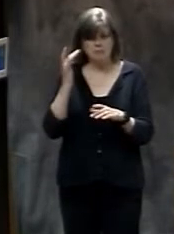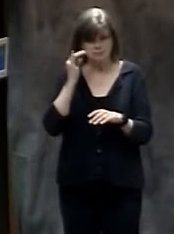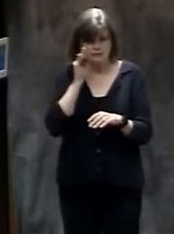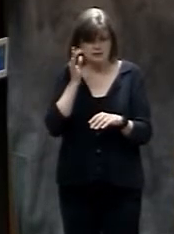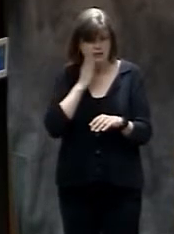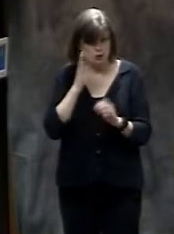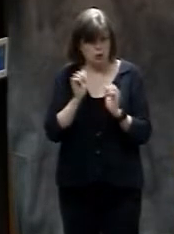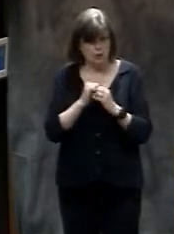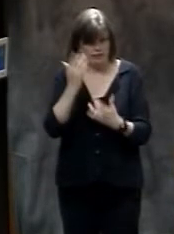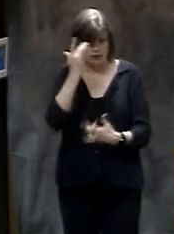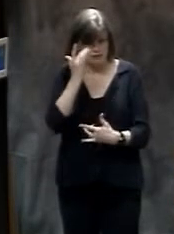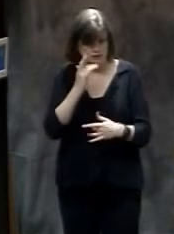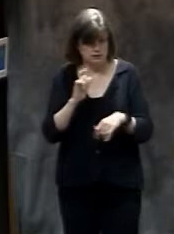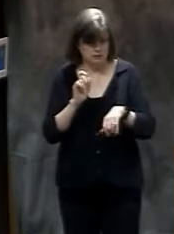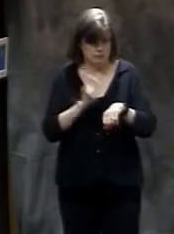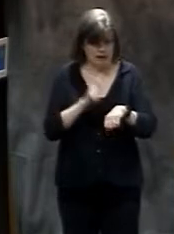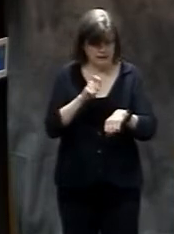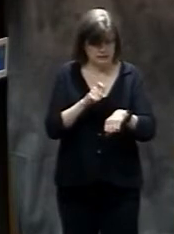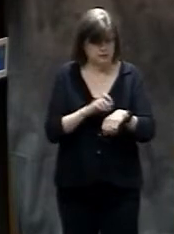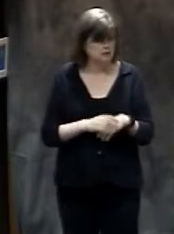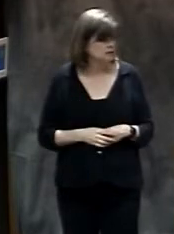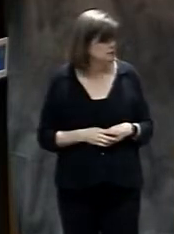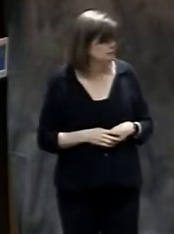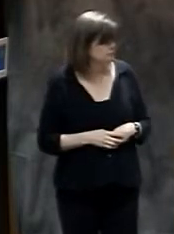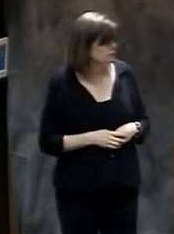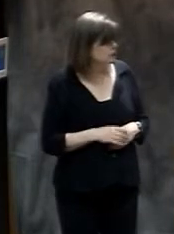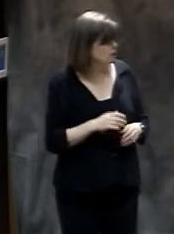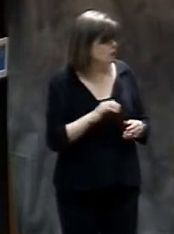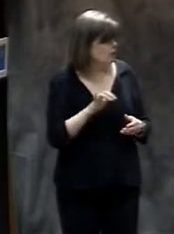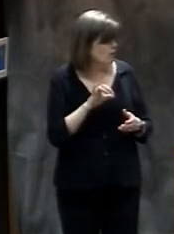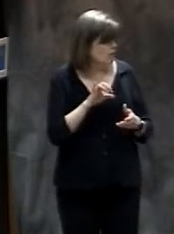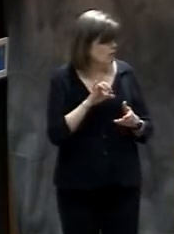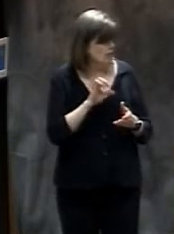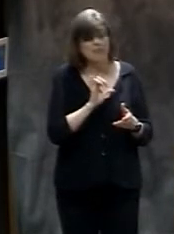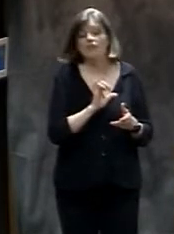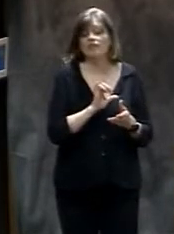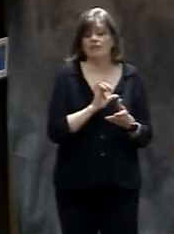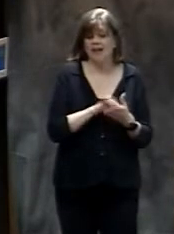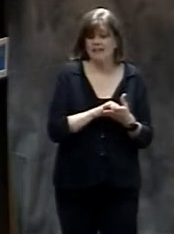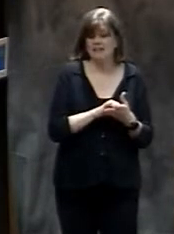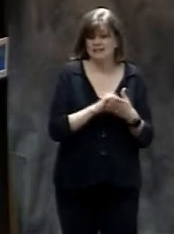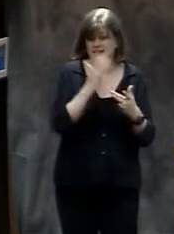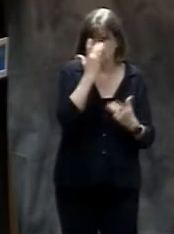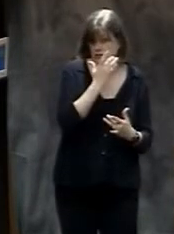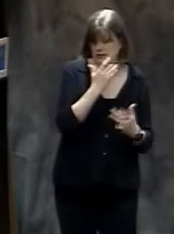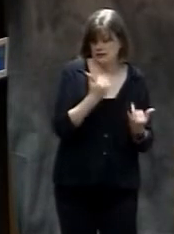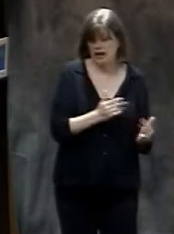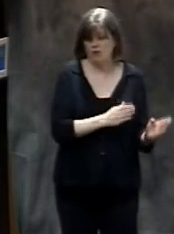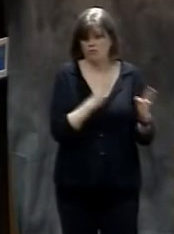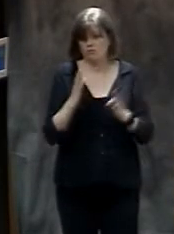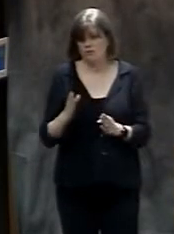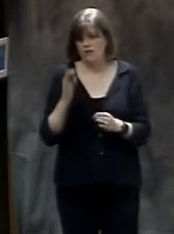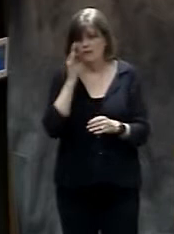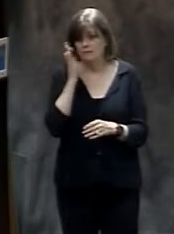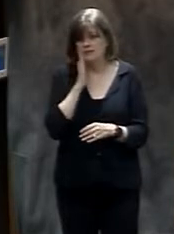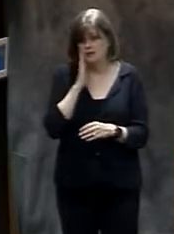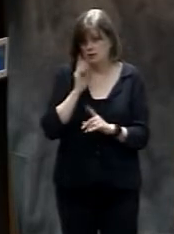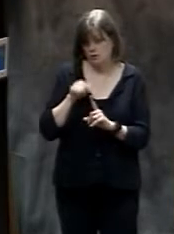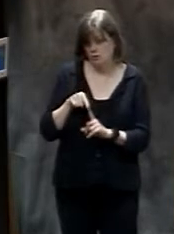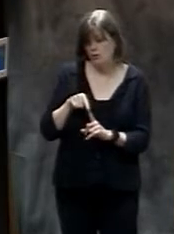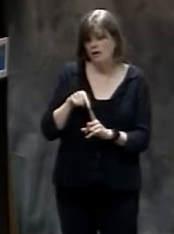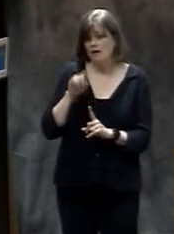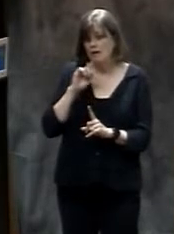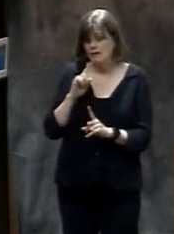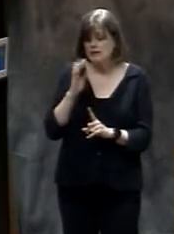So those were the viruses. Let's talk a little bit about the culprit, the mosquito Aedes aegypti. This is a mosquito that's